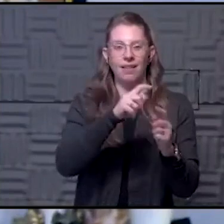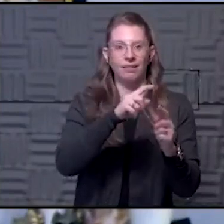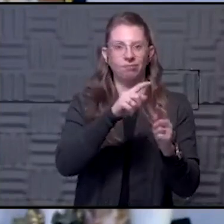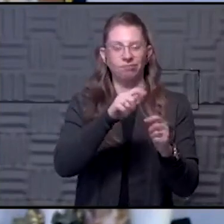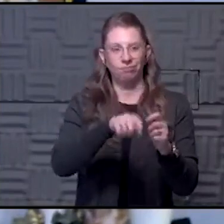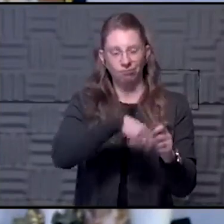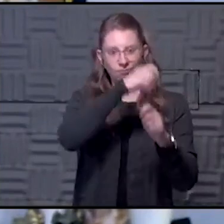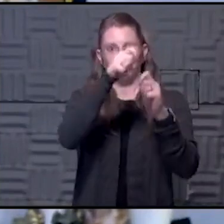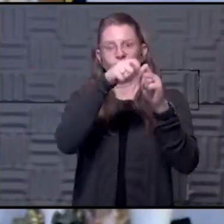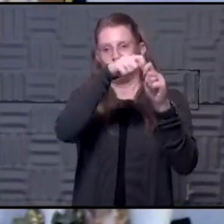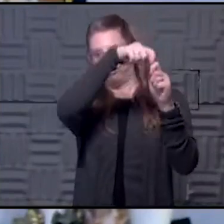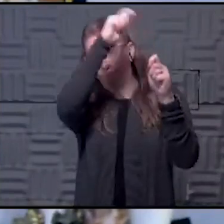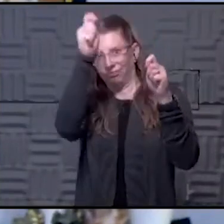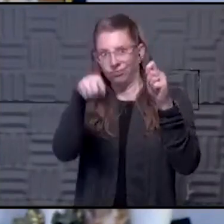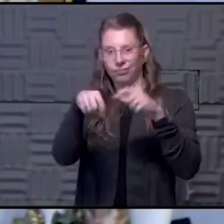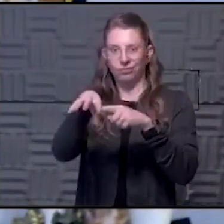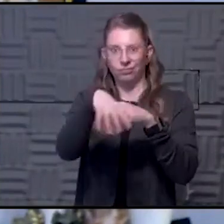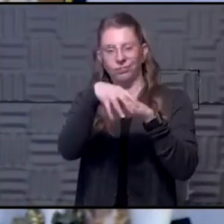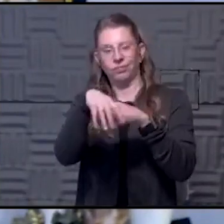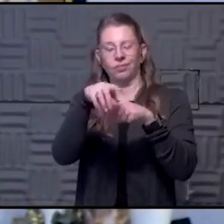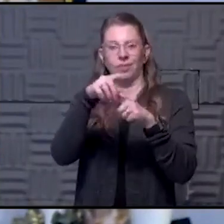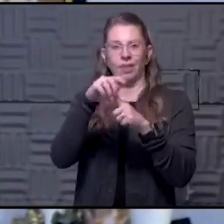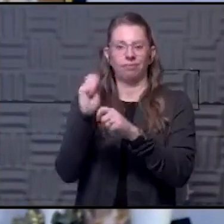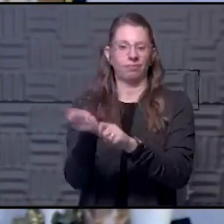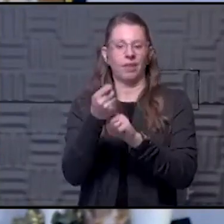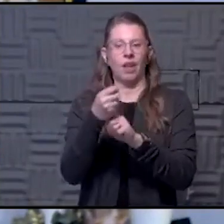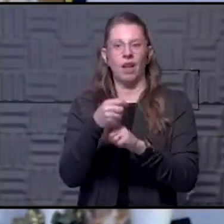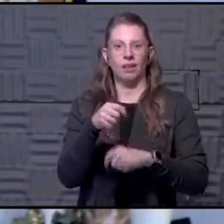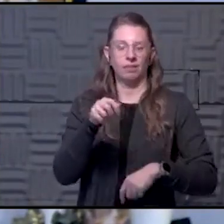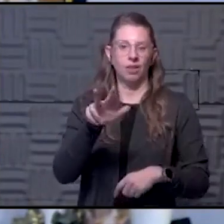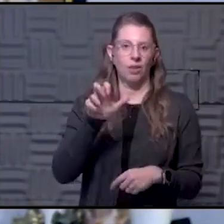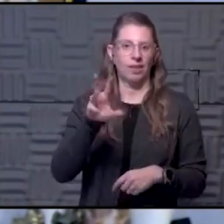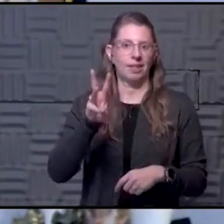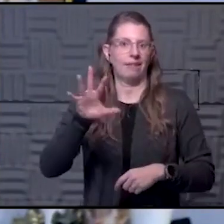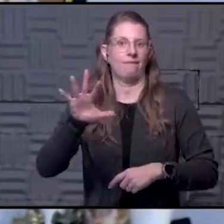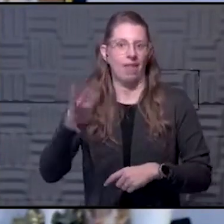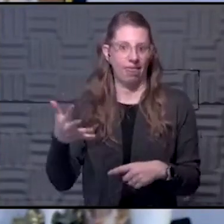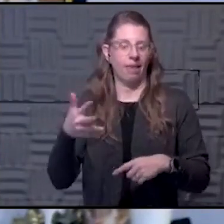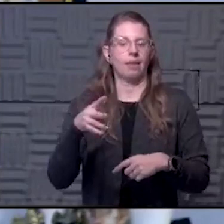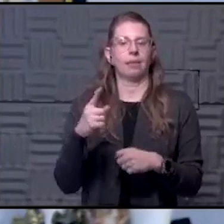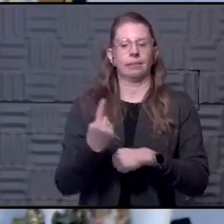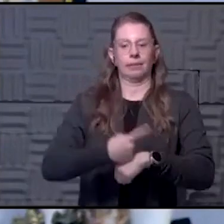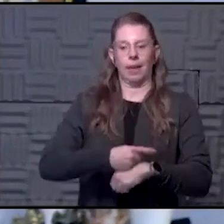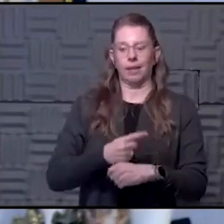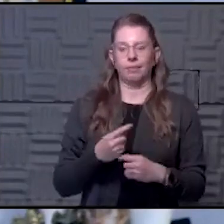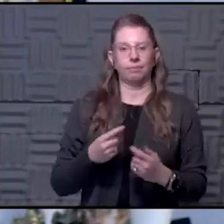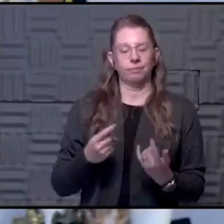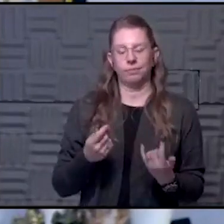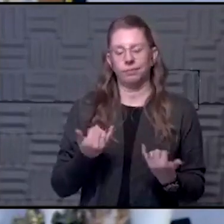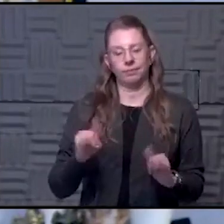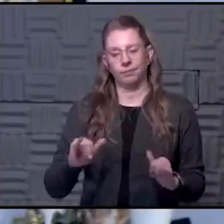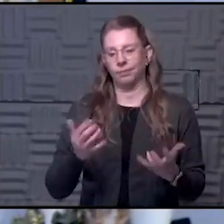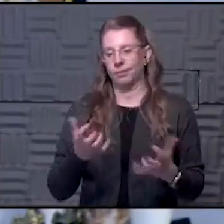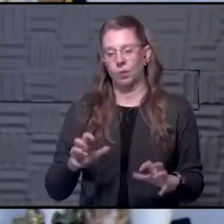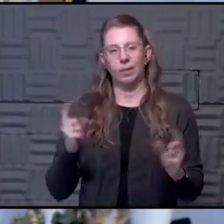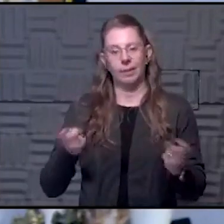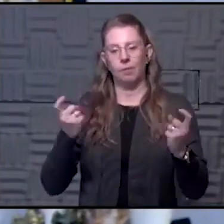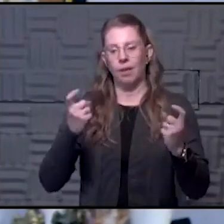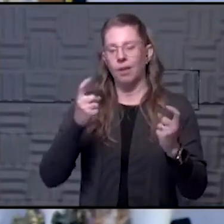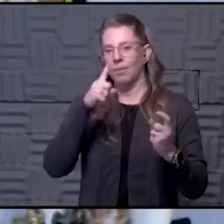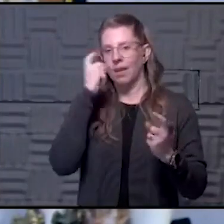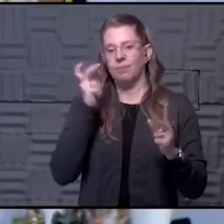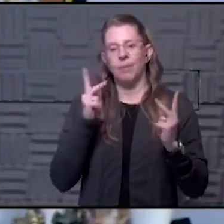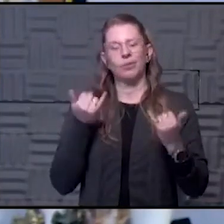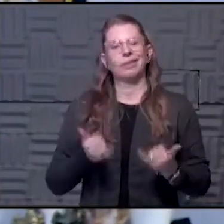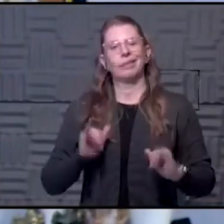on that 365th day. And I chose not to, because we still have people getting sick, we still have people hospitalized, and we still have